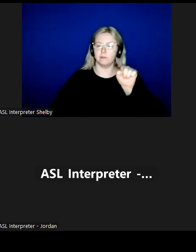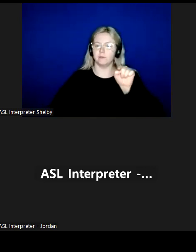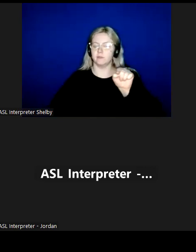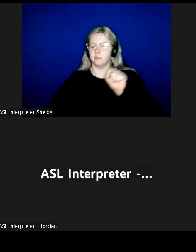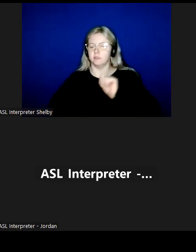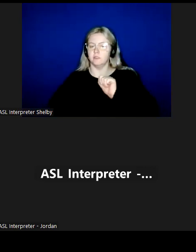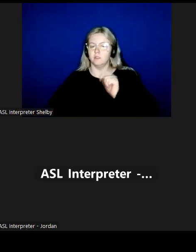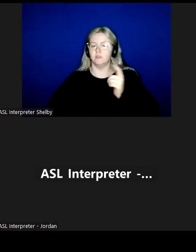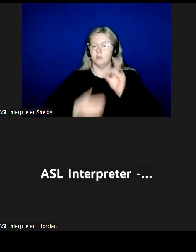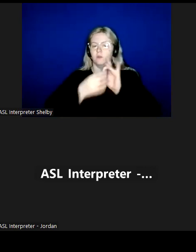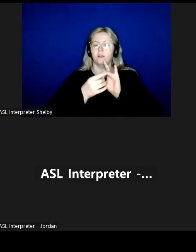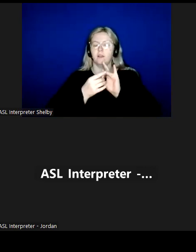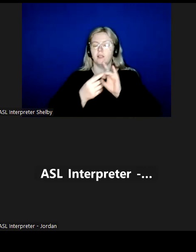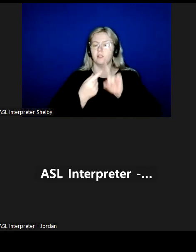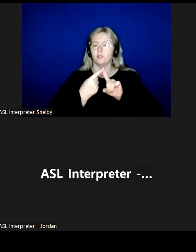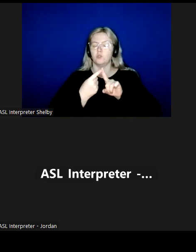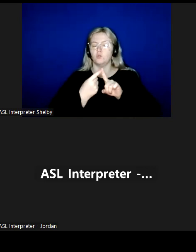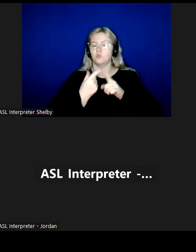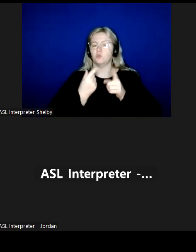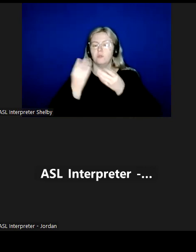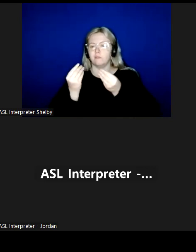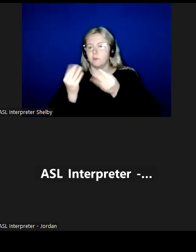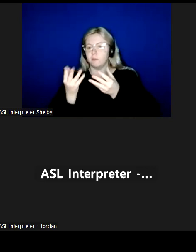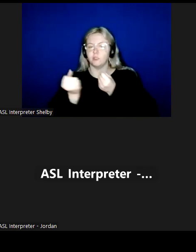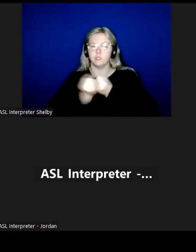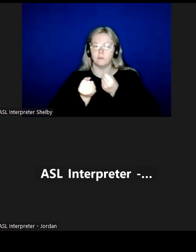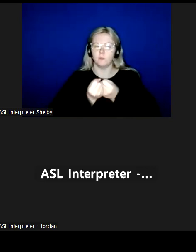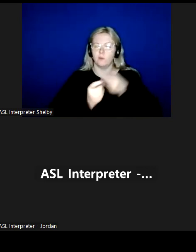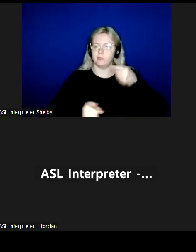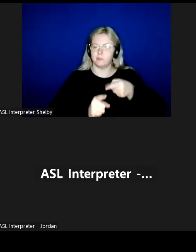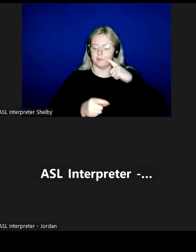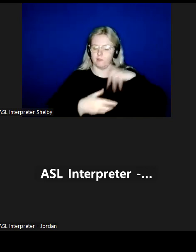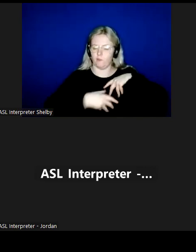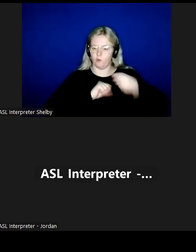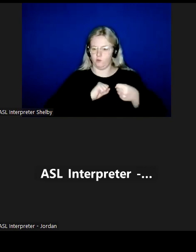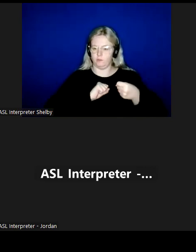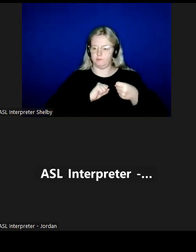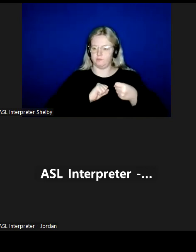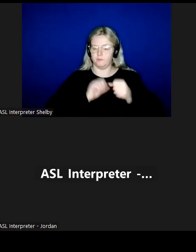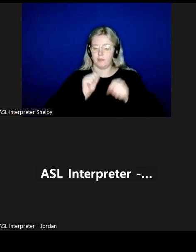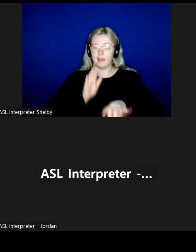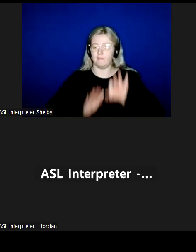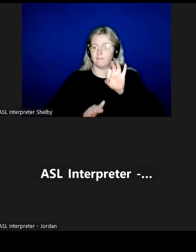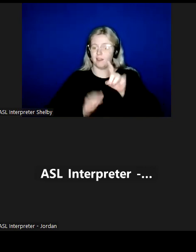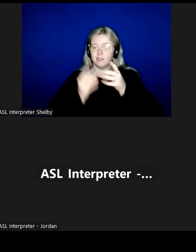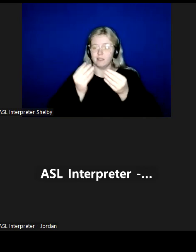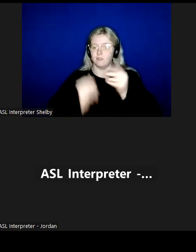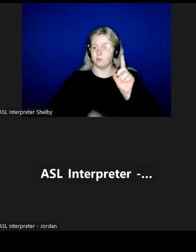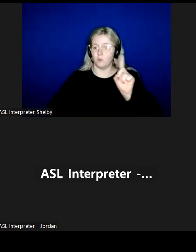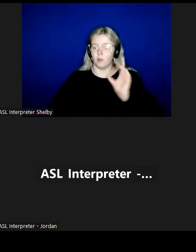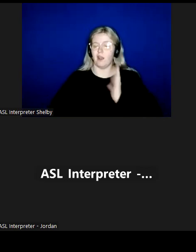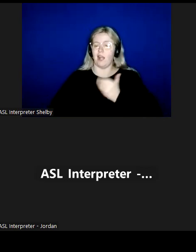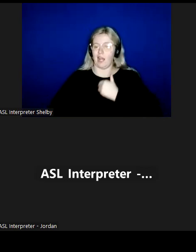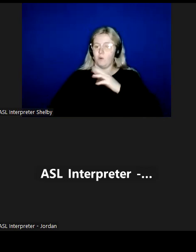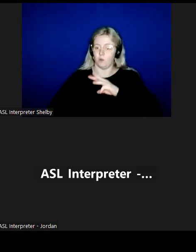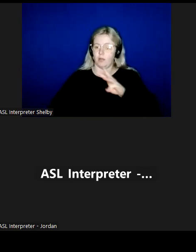getting supports and information for grief and bereavement. This information is also located on our website and in our